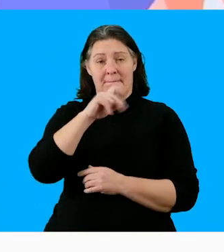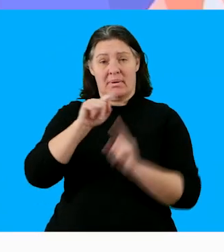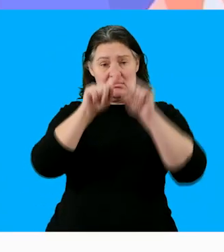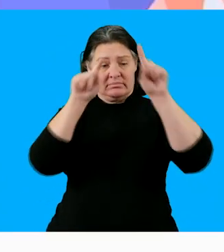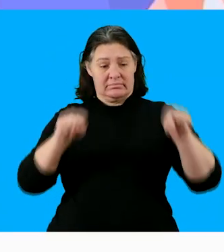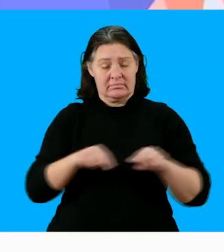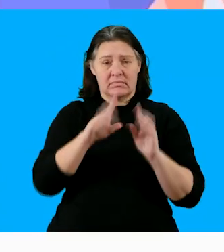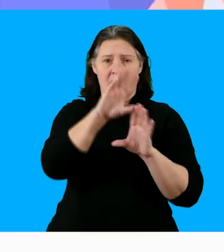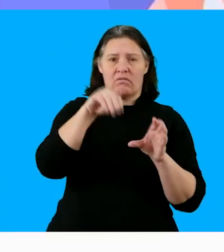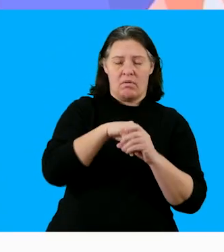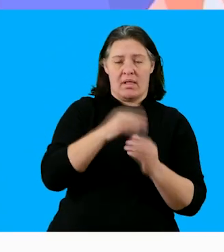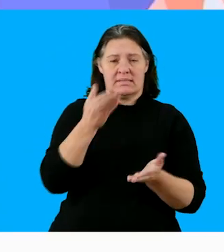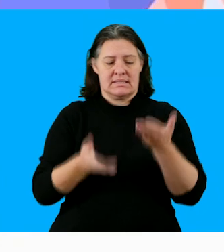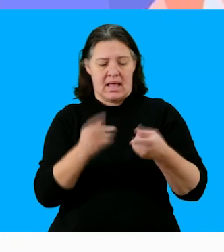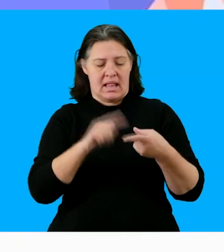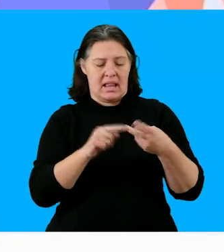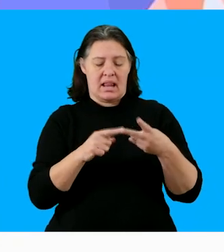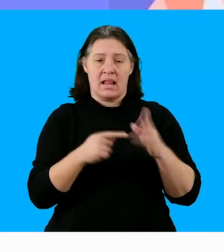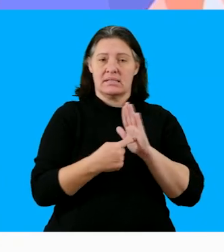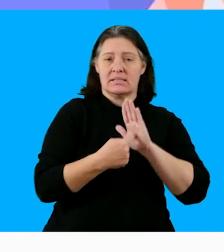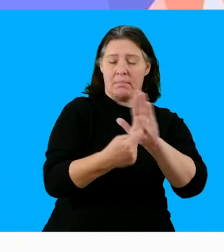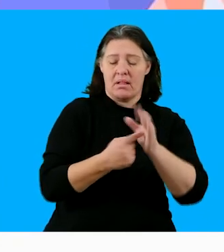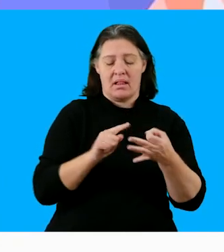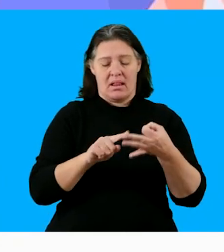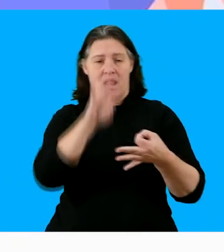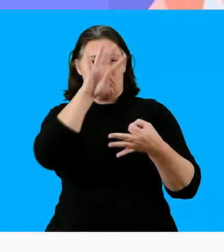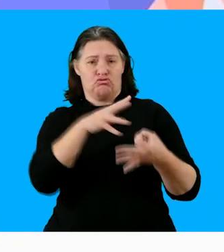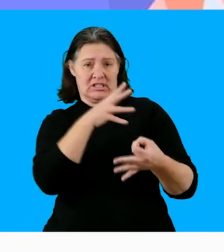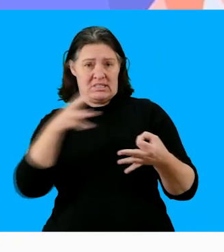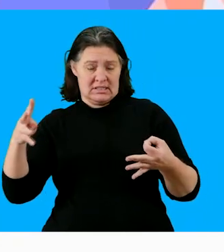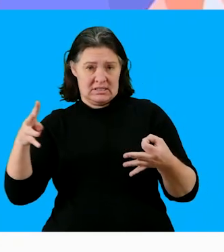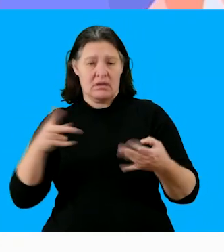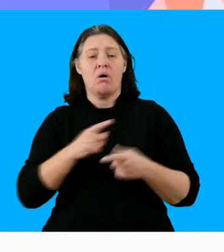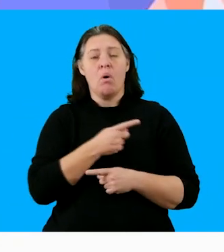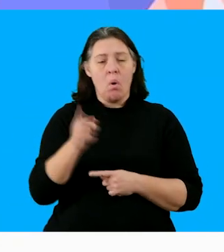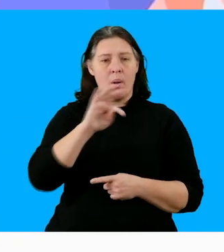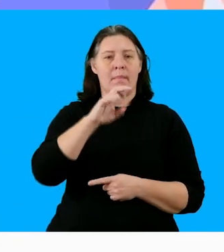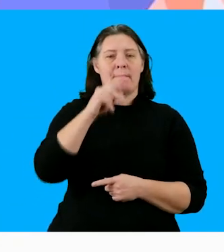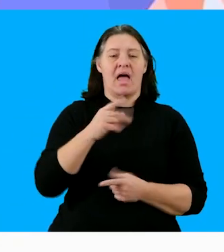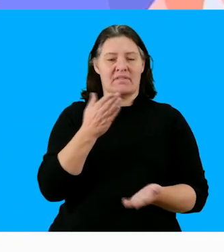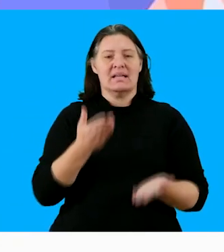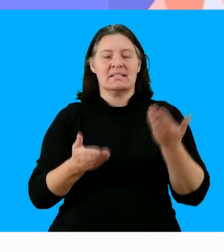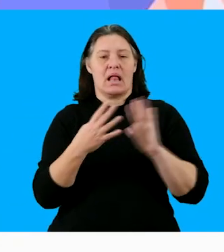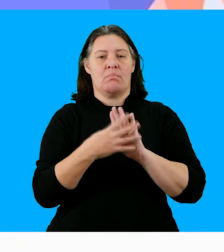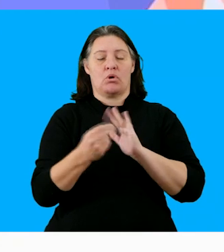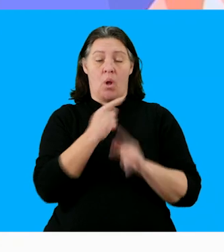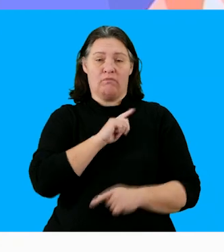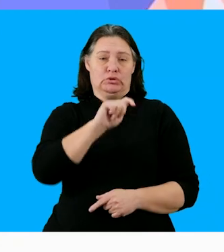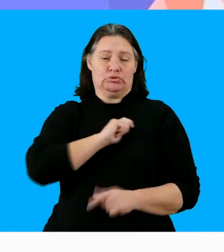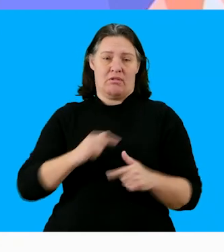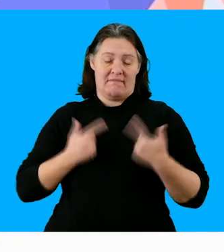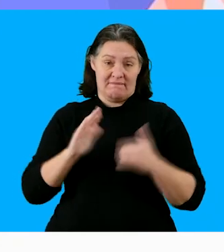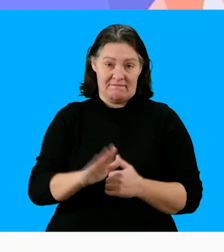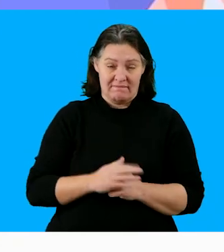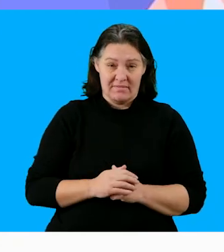common features of maps include scale, symbols, and grids? Also, all maps are scale models